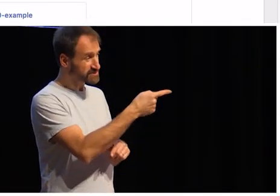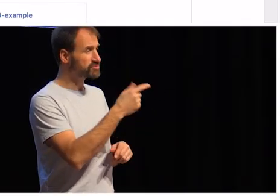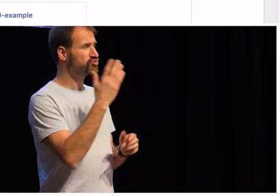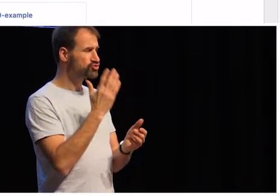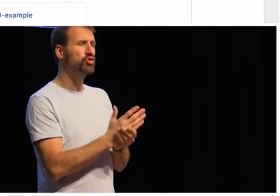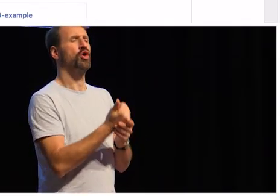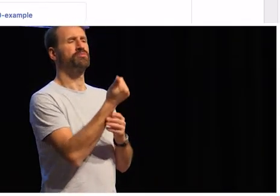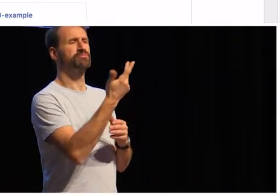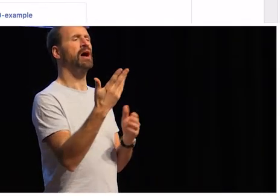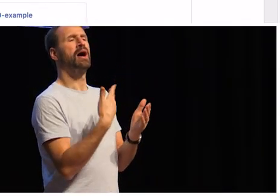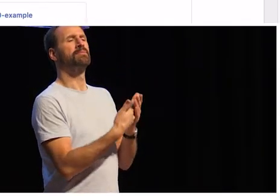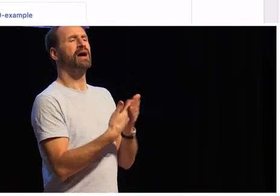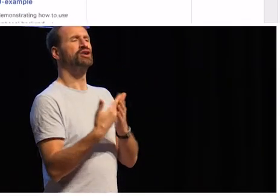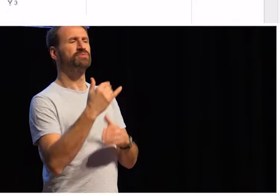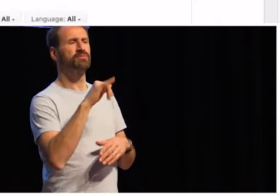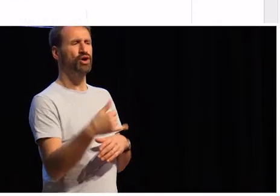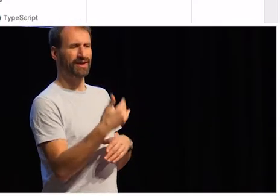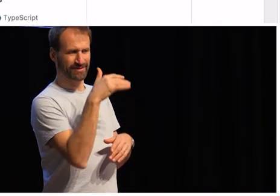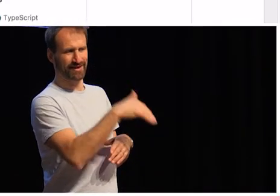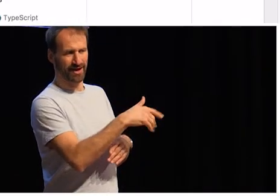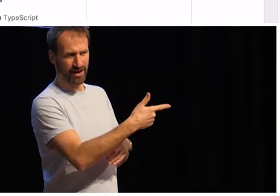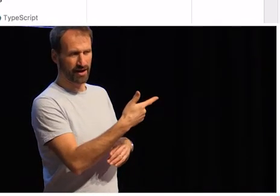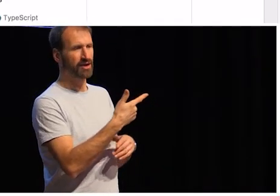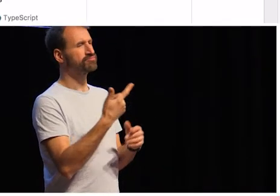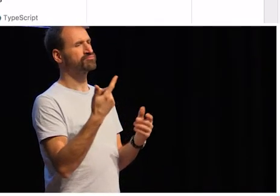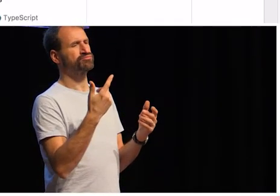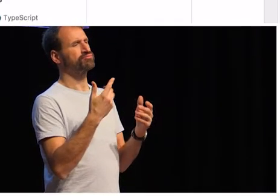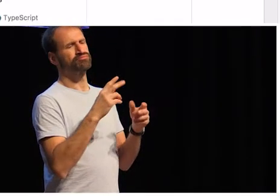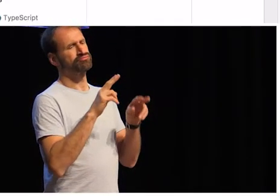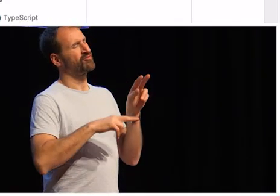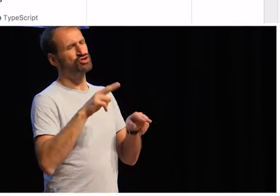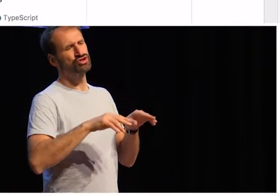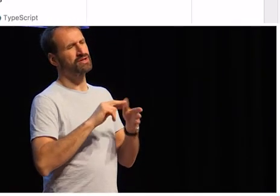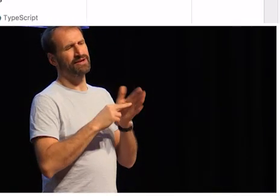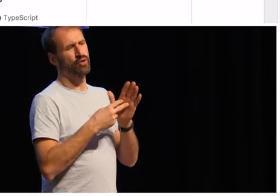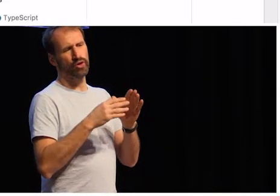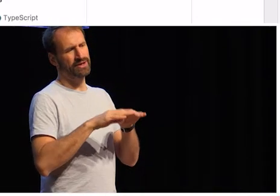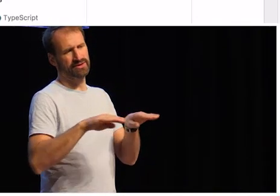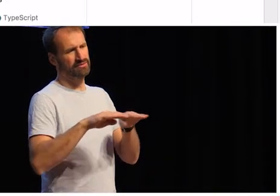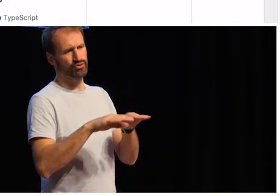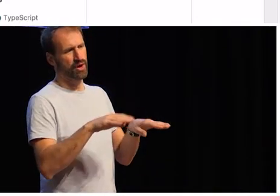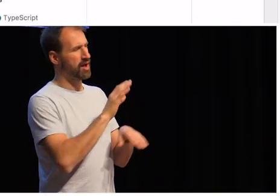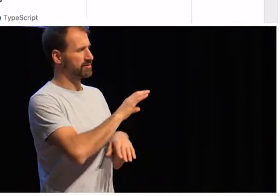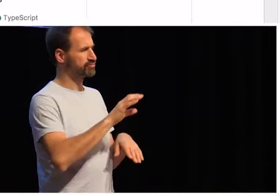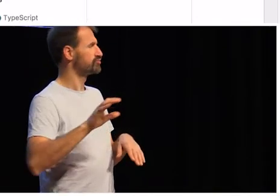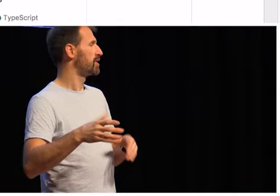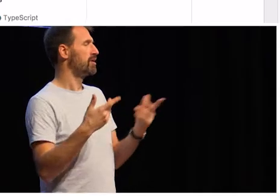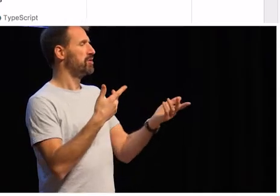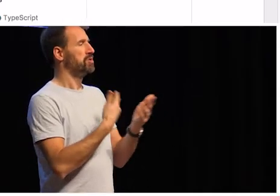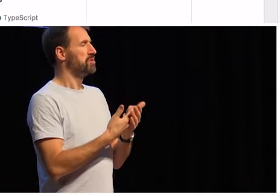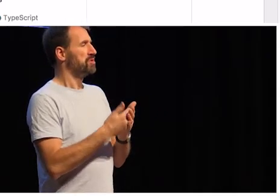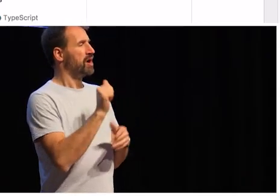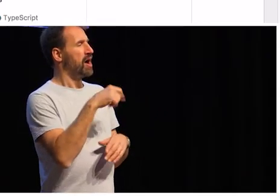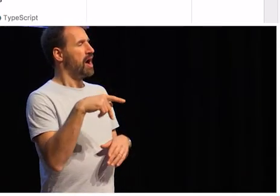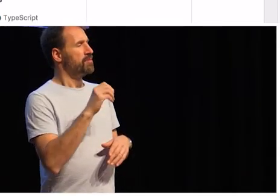some example projects based on different technologies so let's say you want to use the Apollo